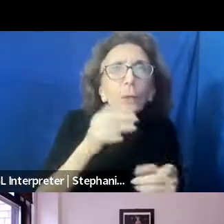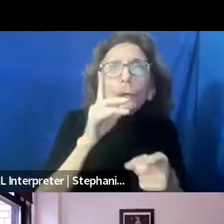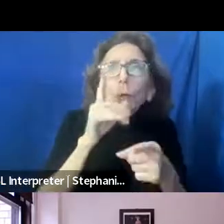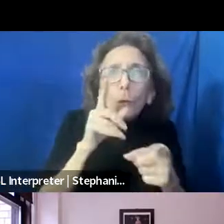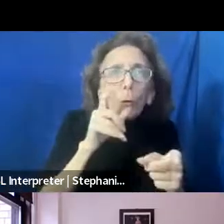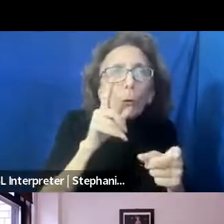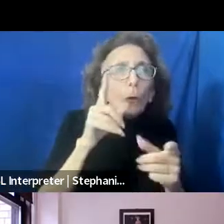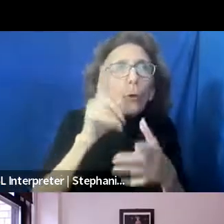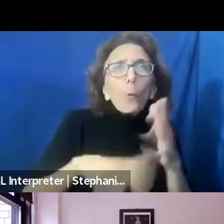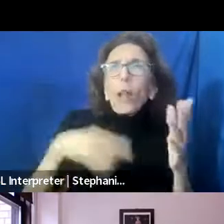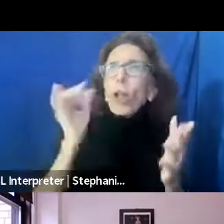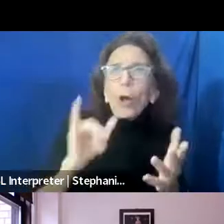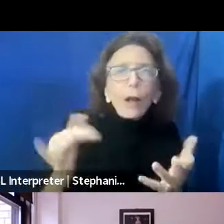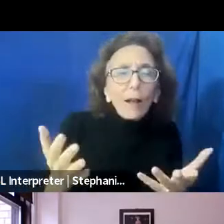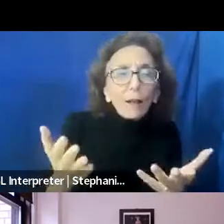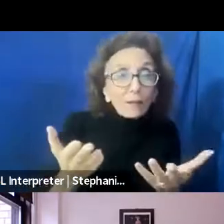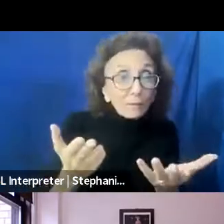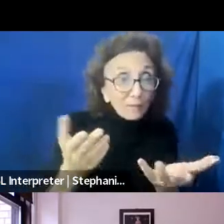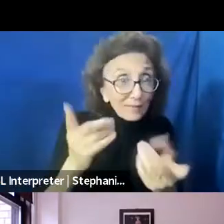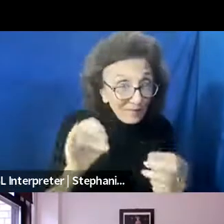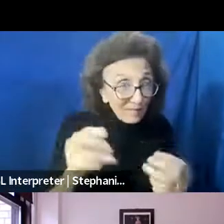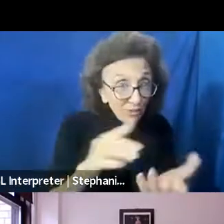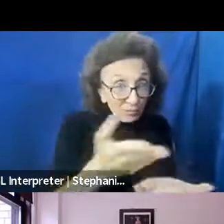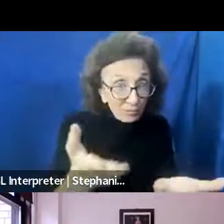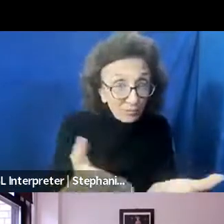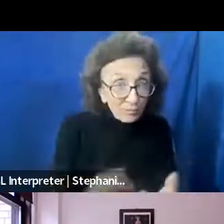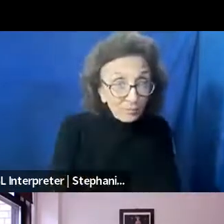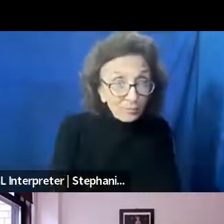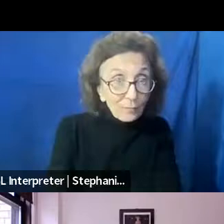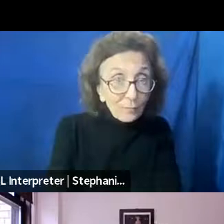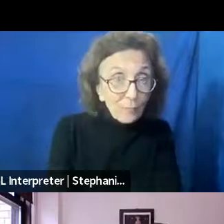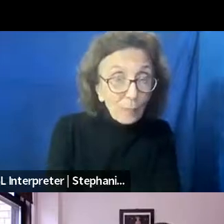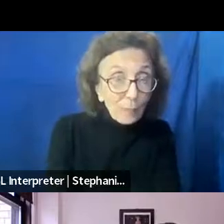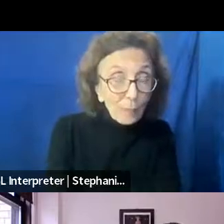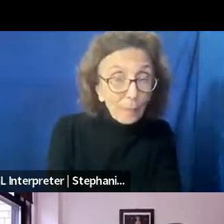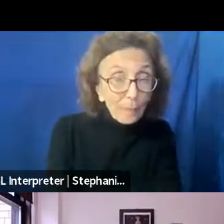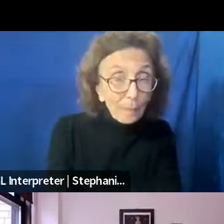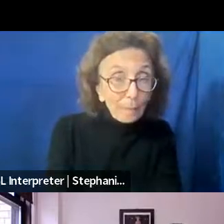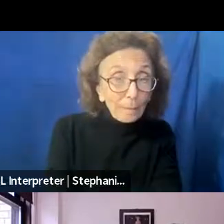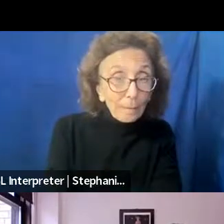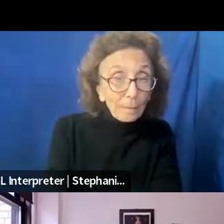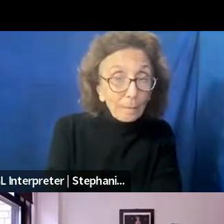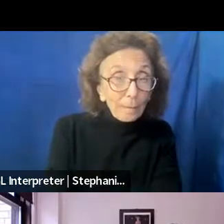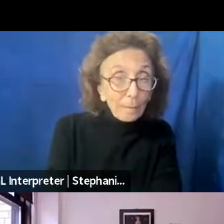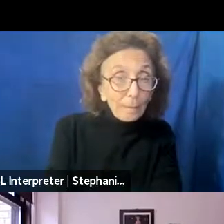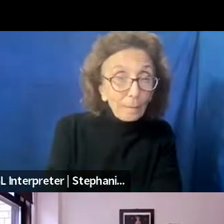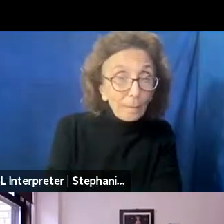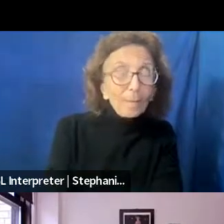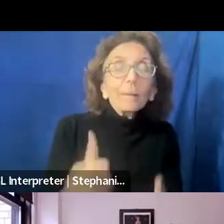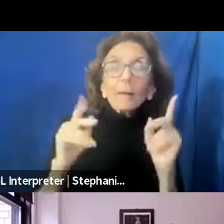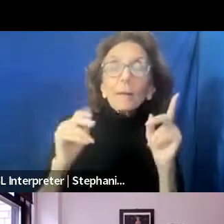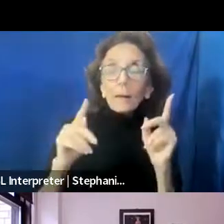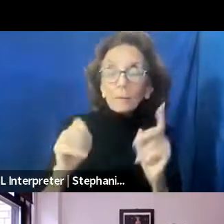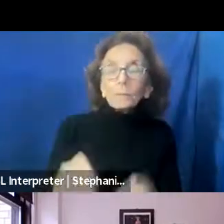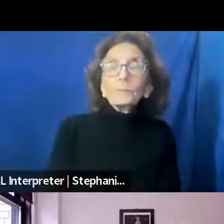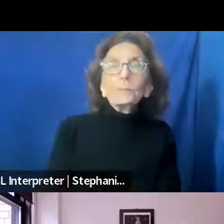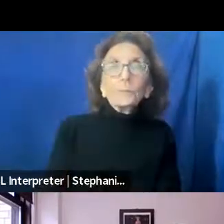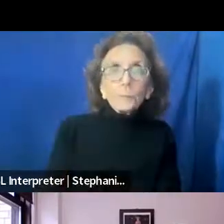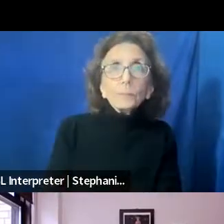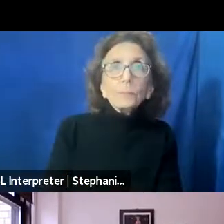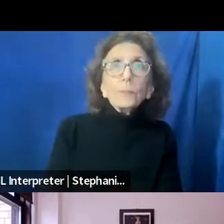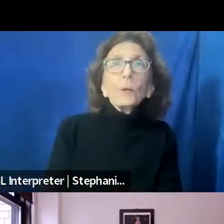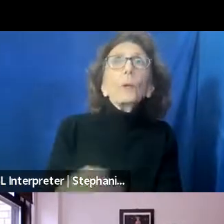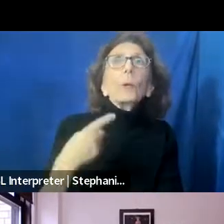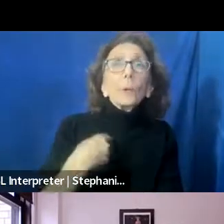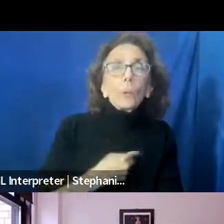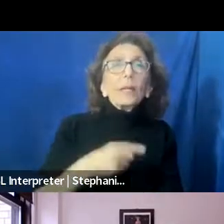got it from. We have talked to some